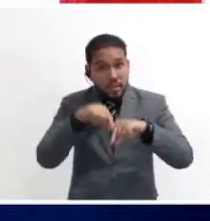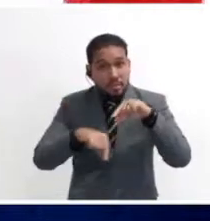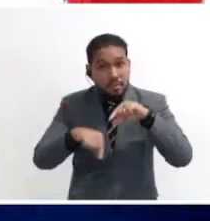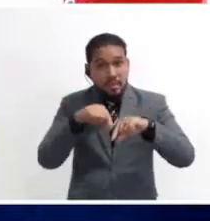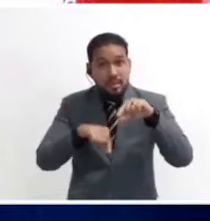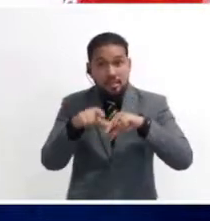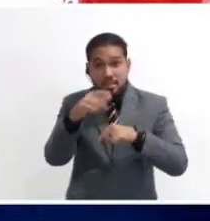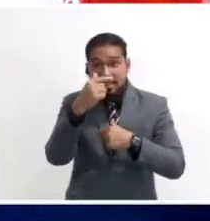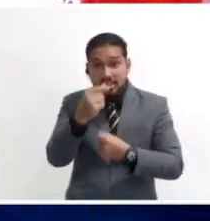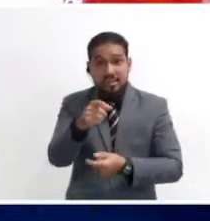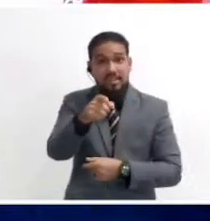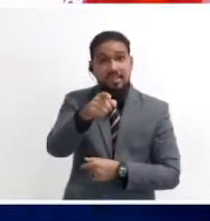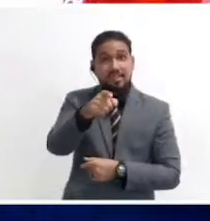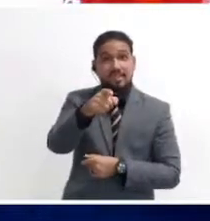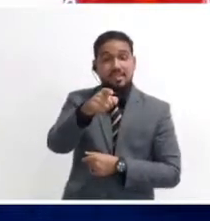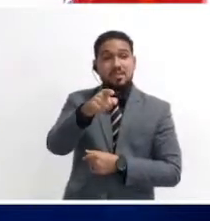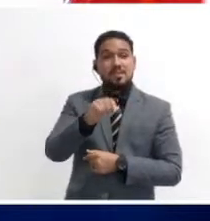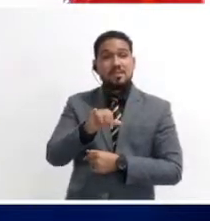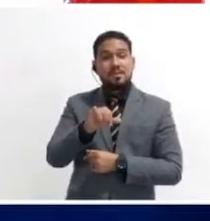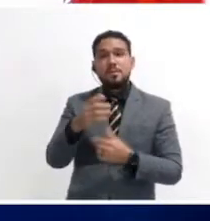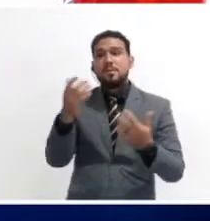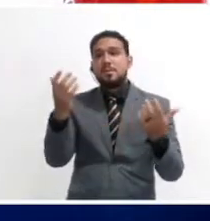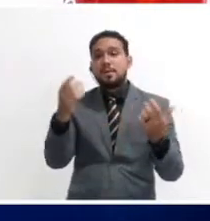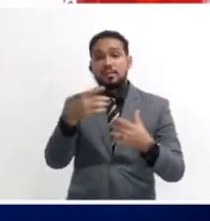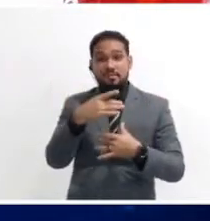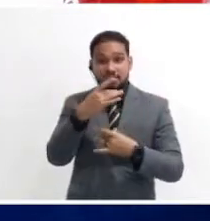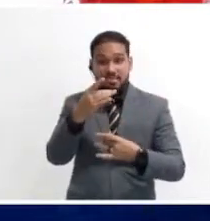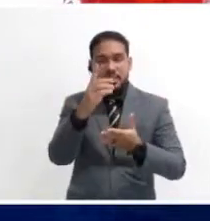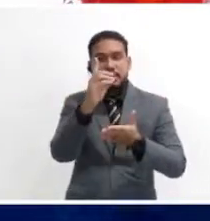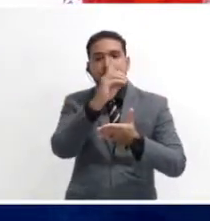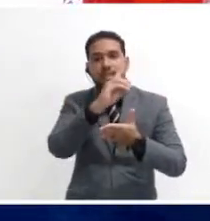You could be interested in digital design and CAD systems.